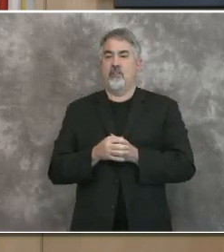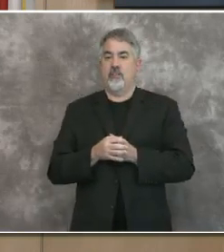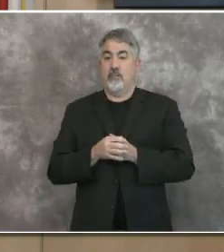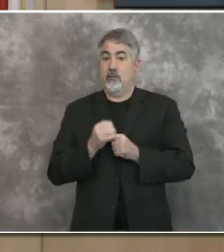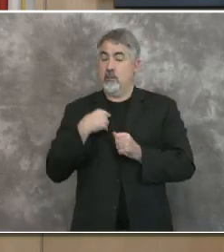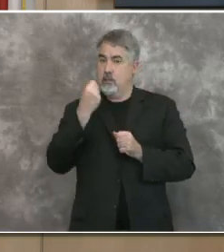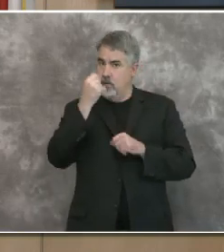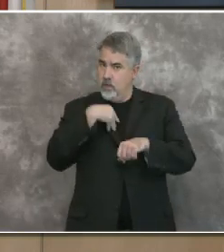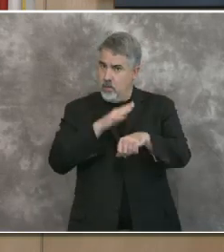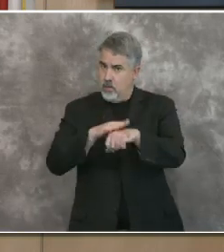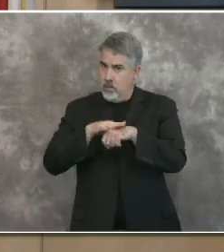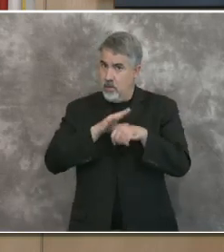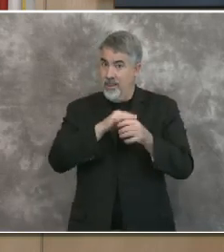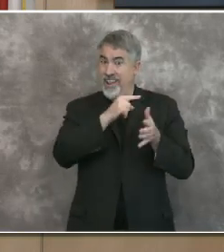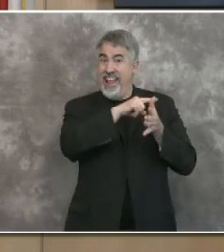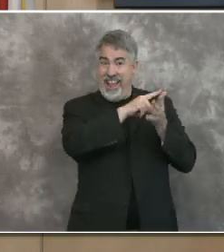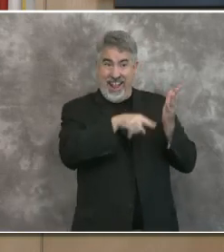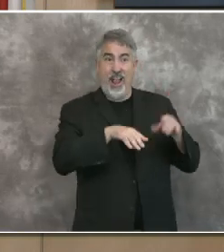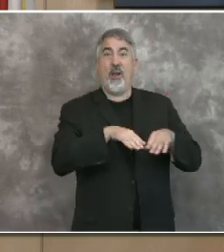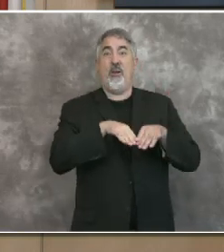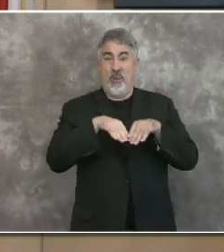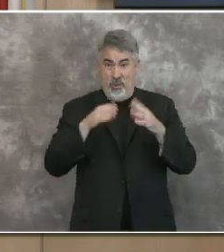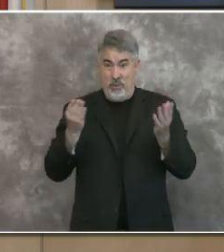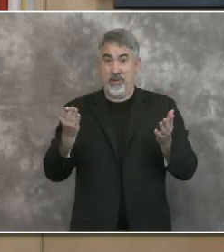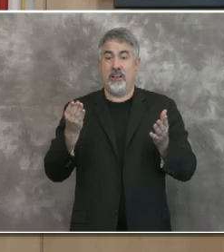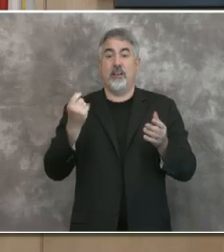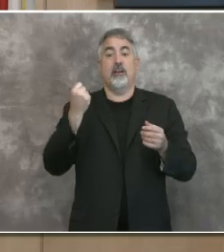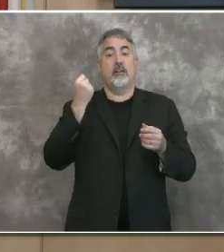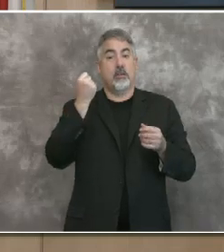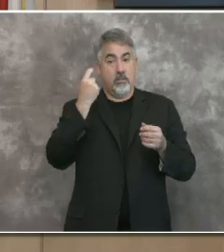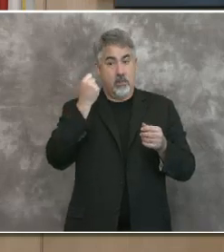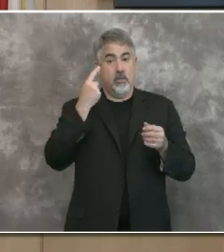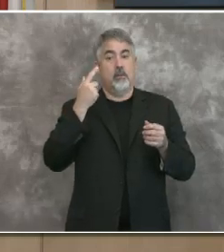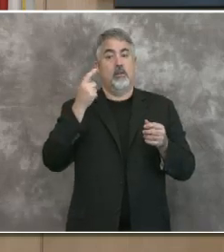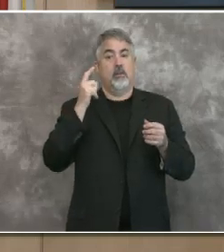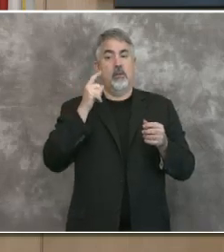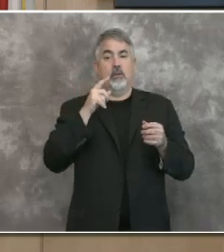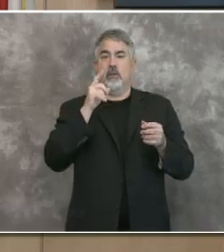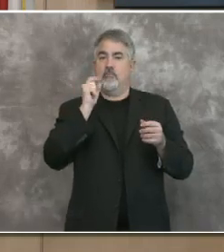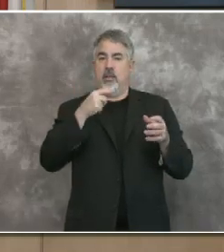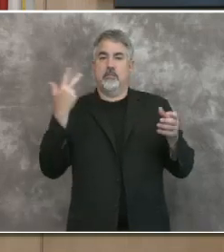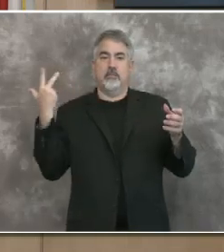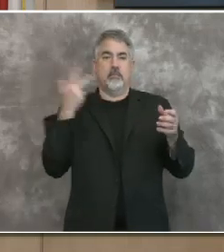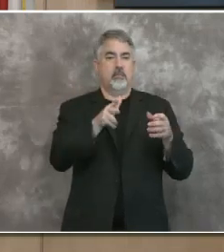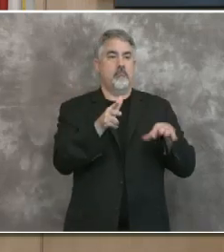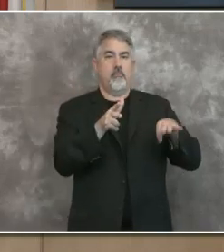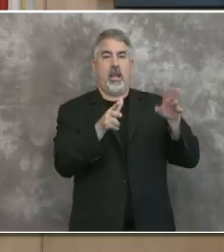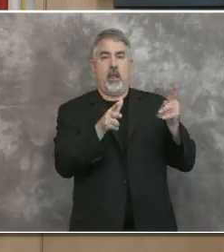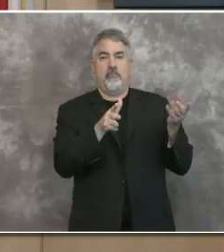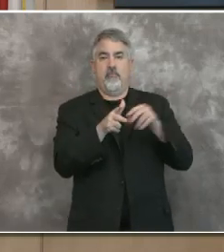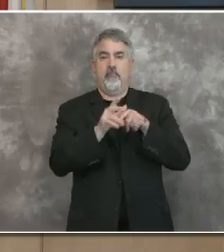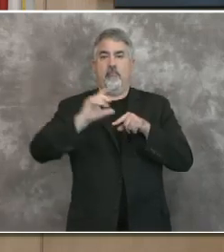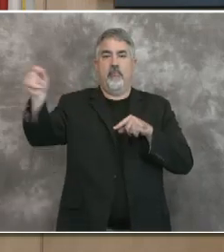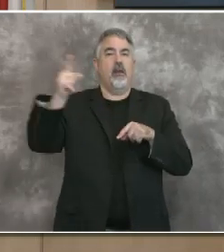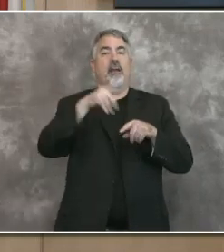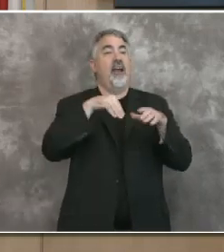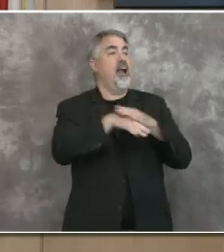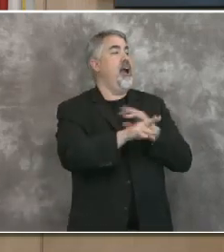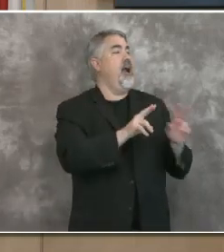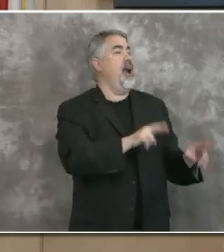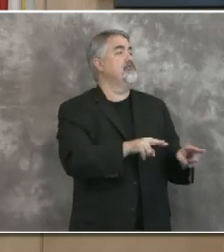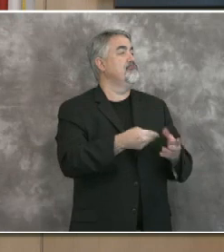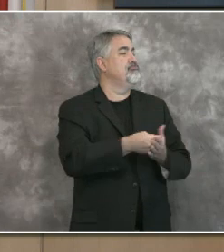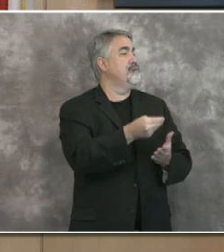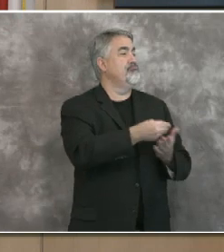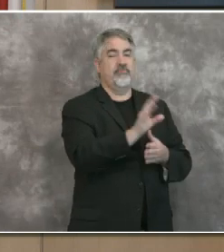that when they do open, we are only talking about allowing curbside pickups and not allowing customers inside the store